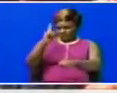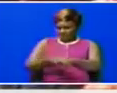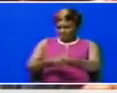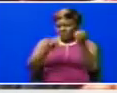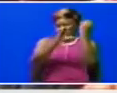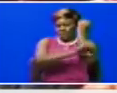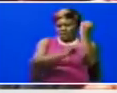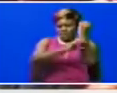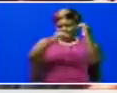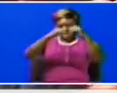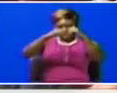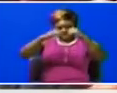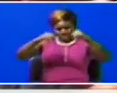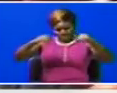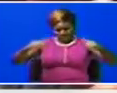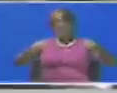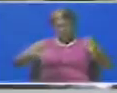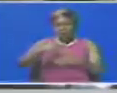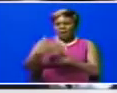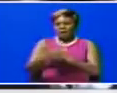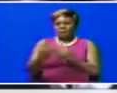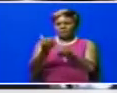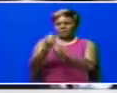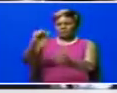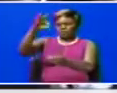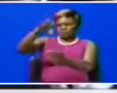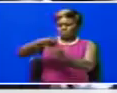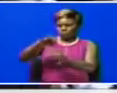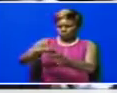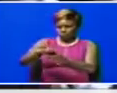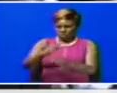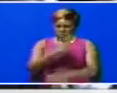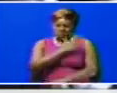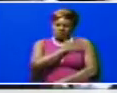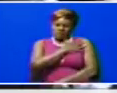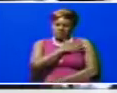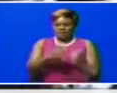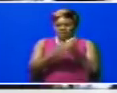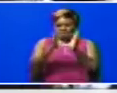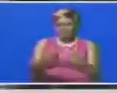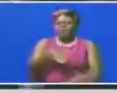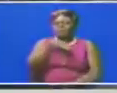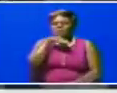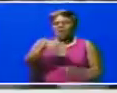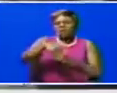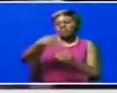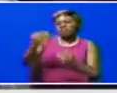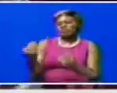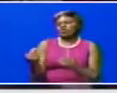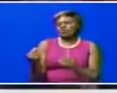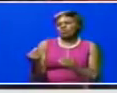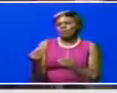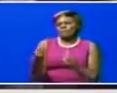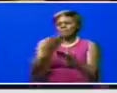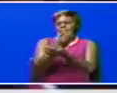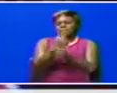is divided and polarized after the repeat presidential election, which saw NASA leader Raila Odinga withdraw from the race. And